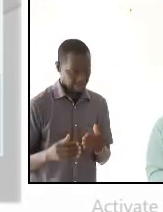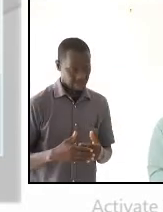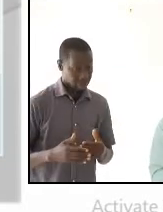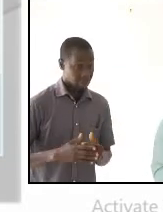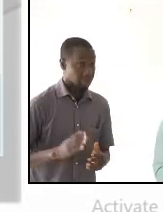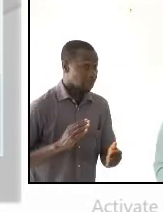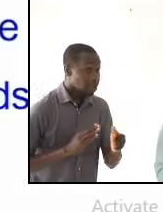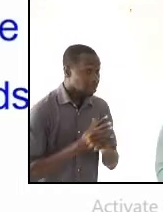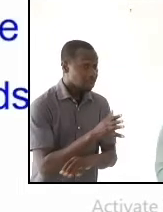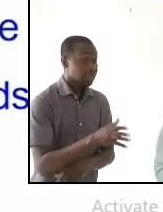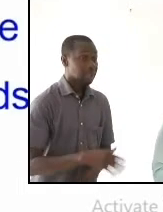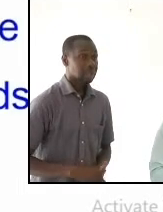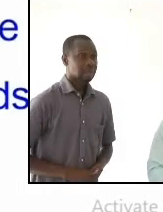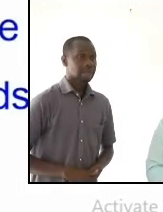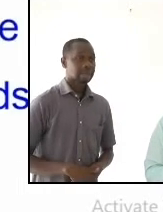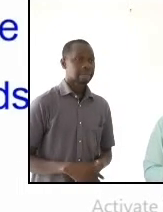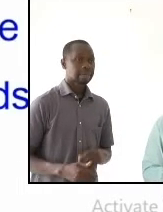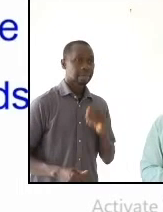so let's move on.